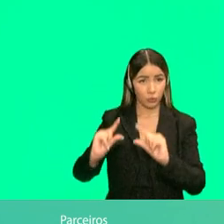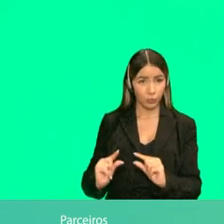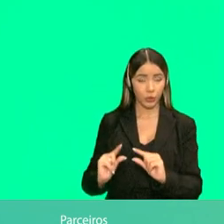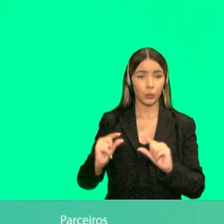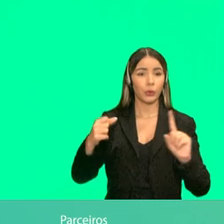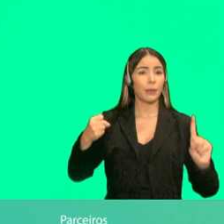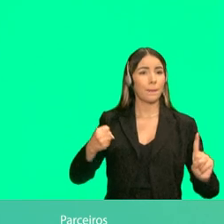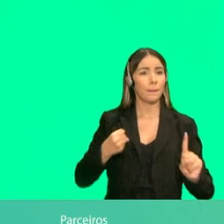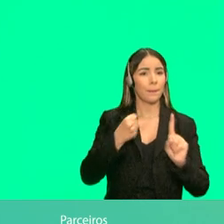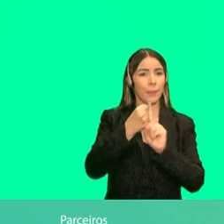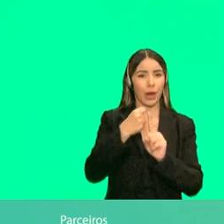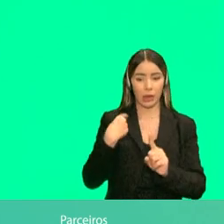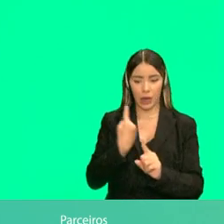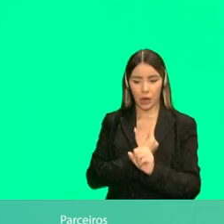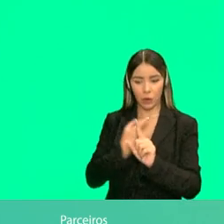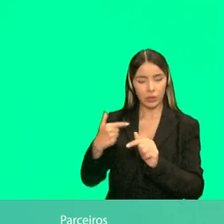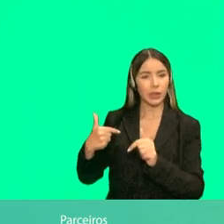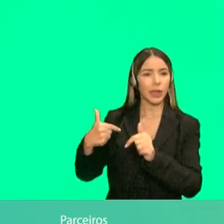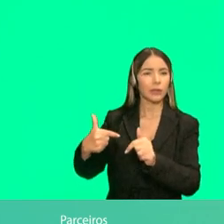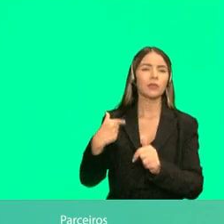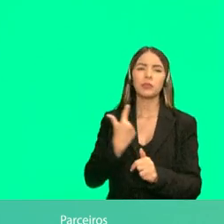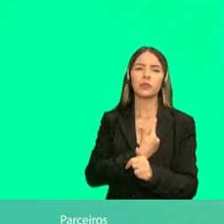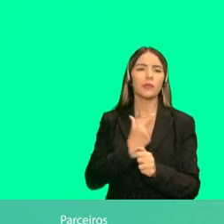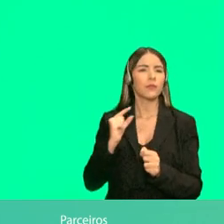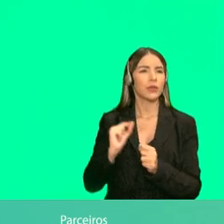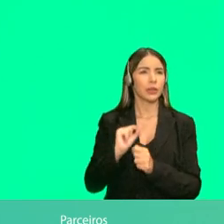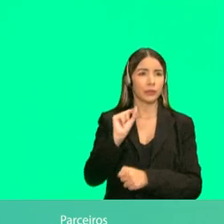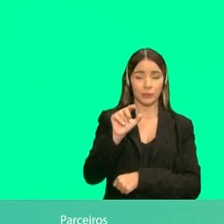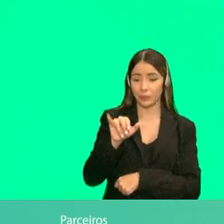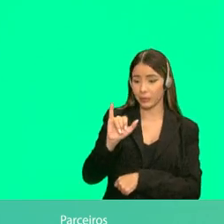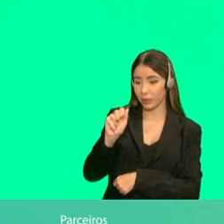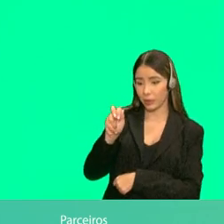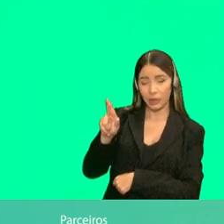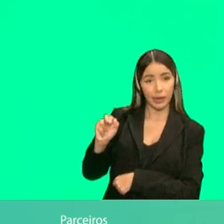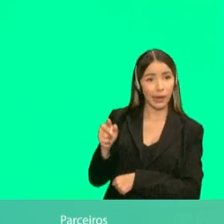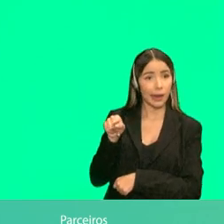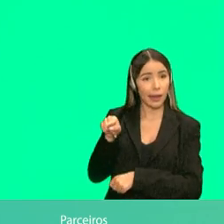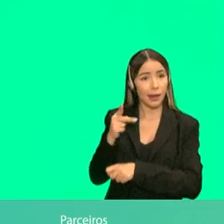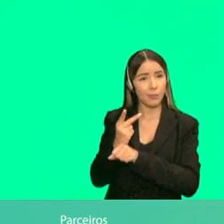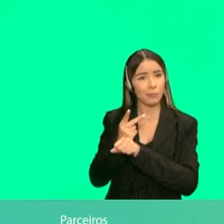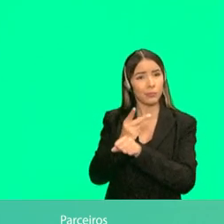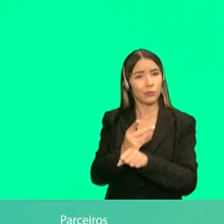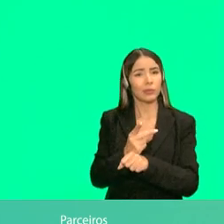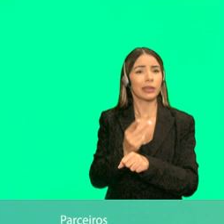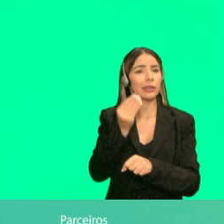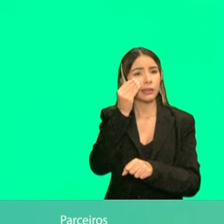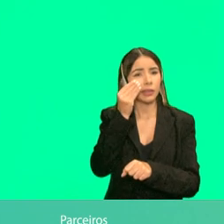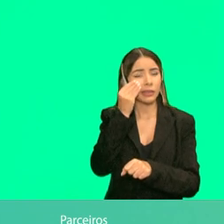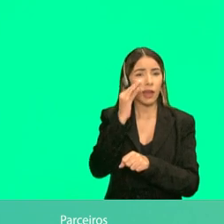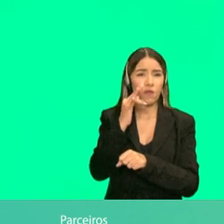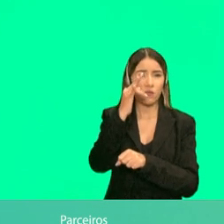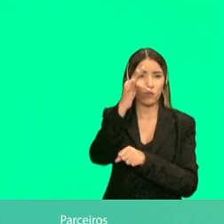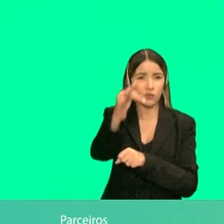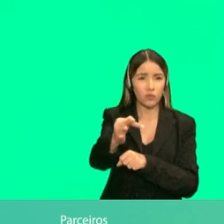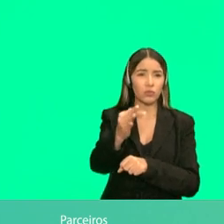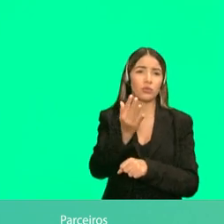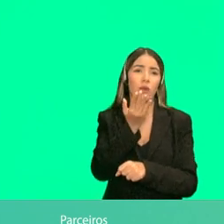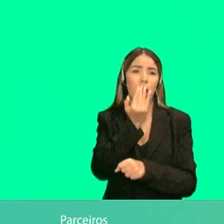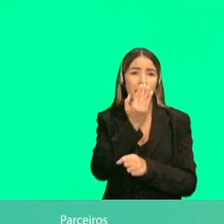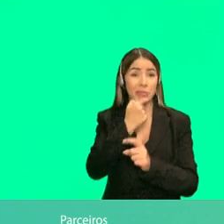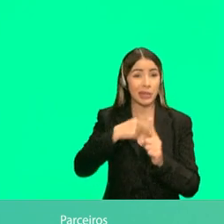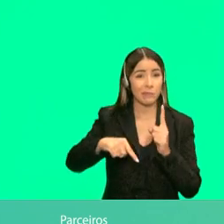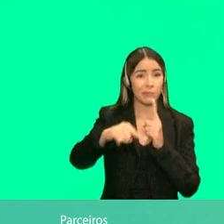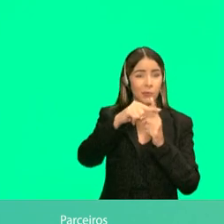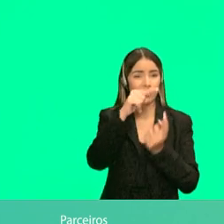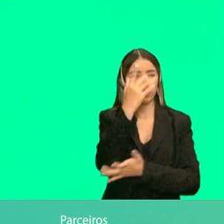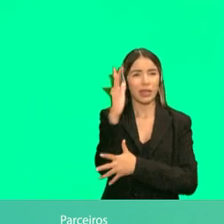and also positive future security for the environment, and we believe that it's